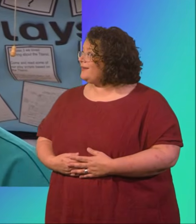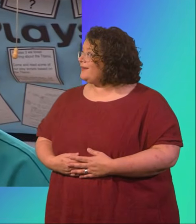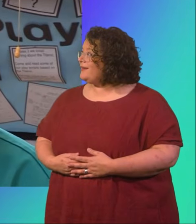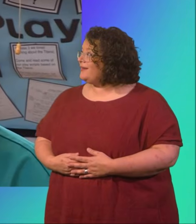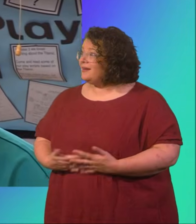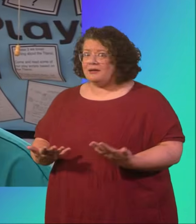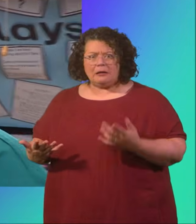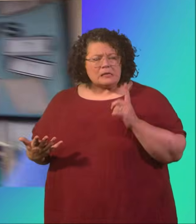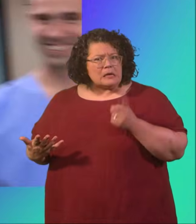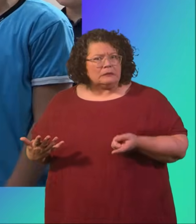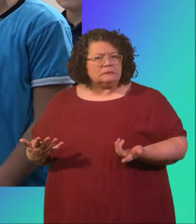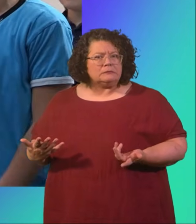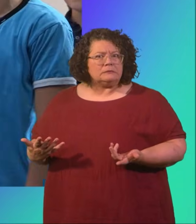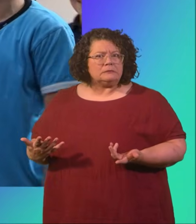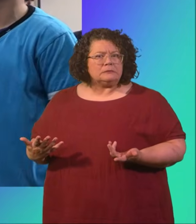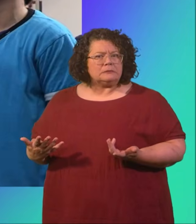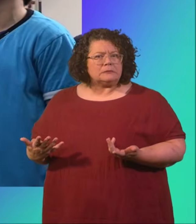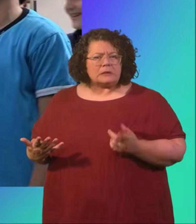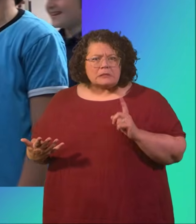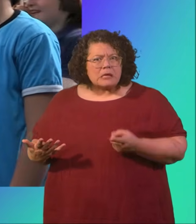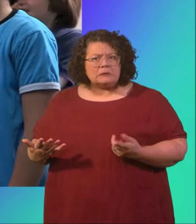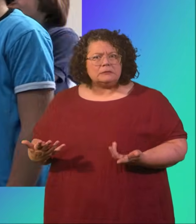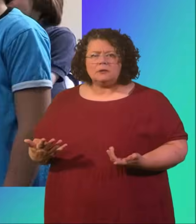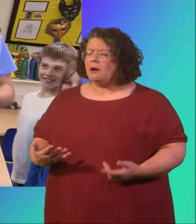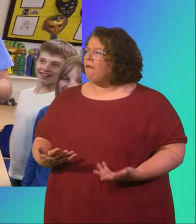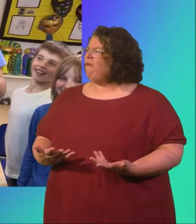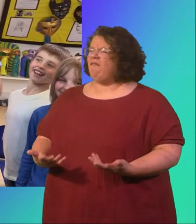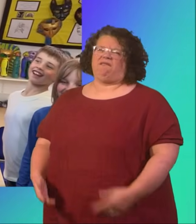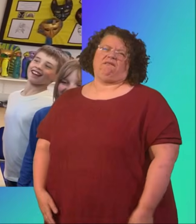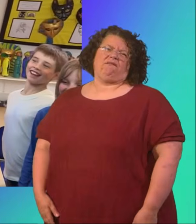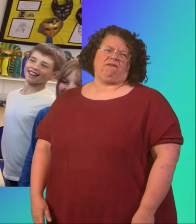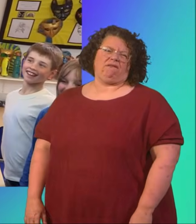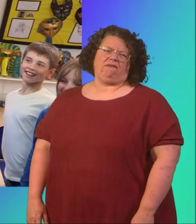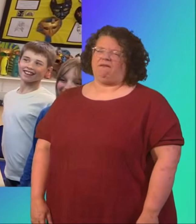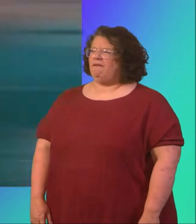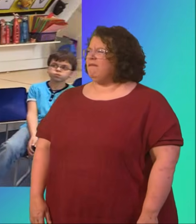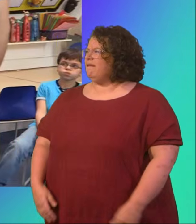Yeah! No, I can't do it. I can't do it. This